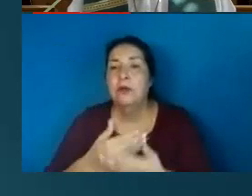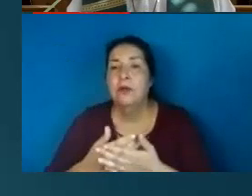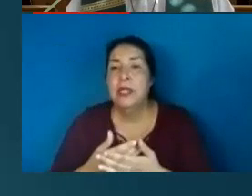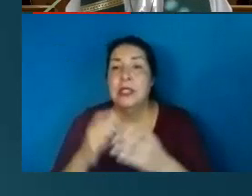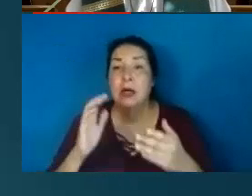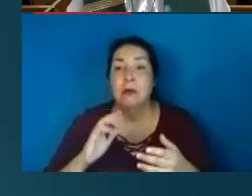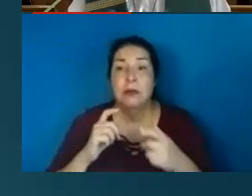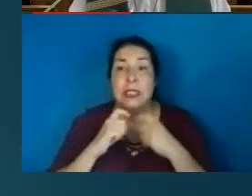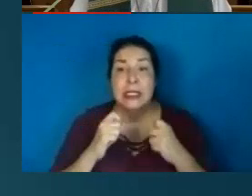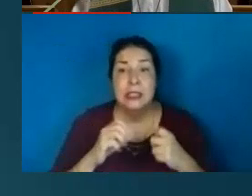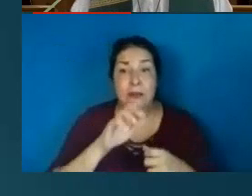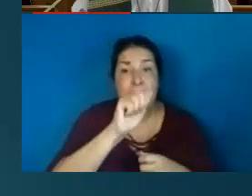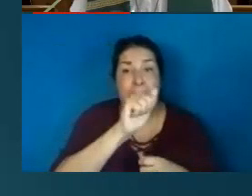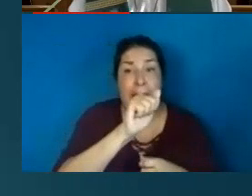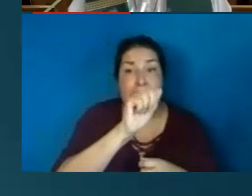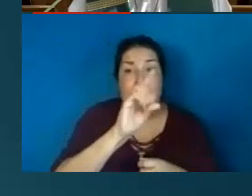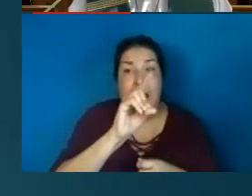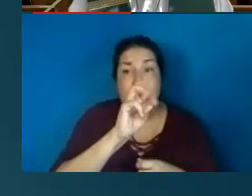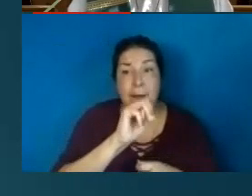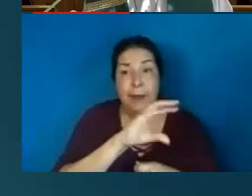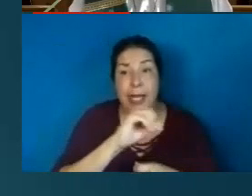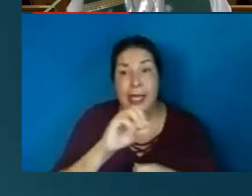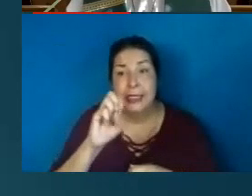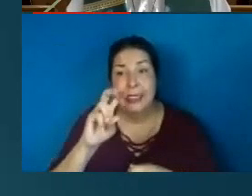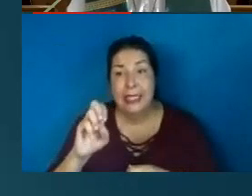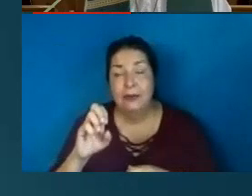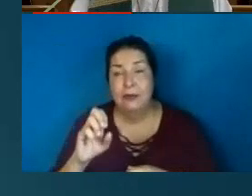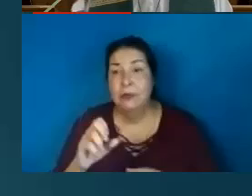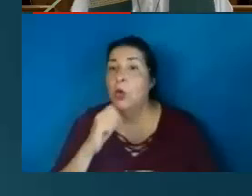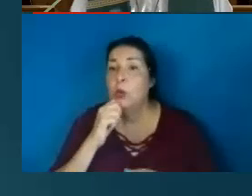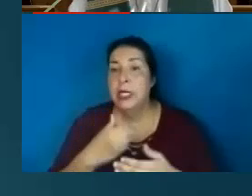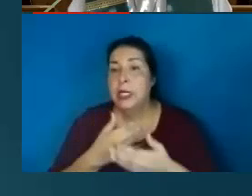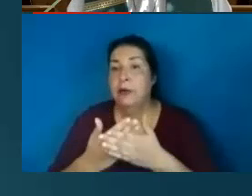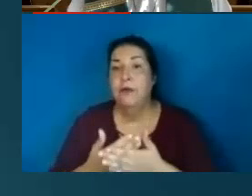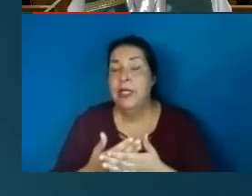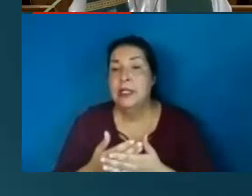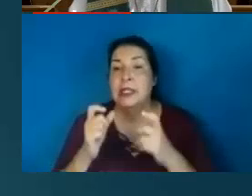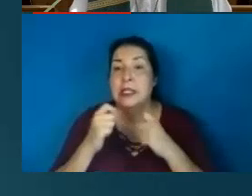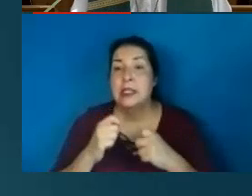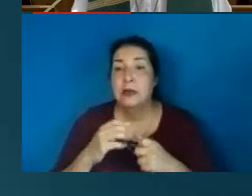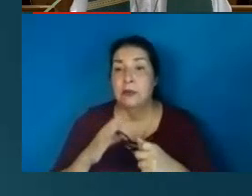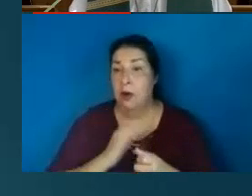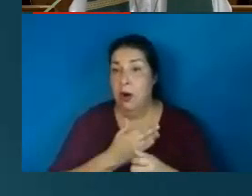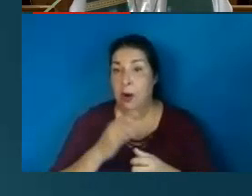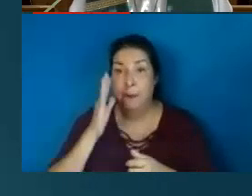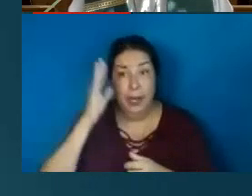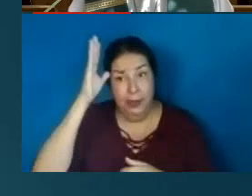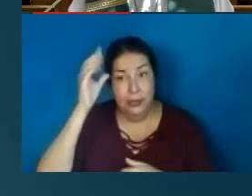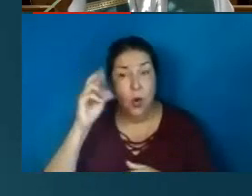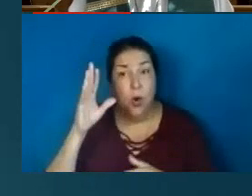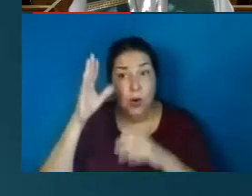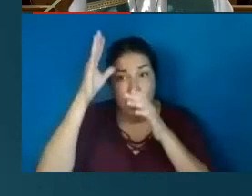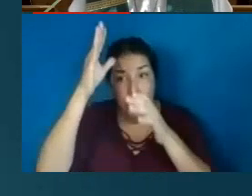our first parents. We did not confess the sins of our parents or our grandparents. We even did